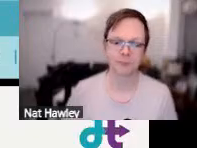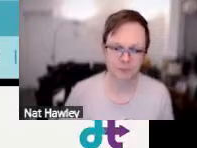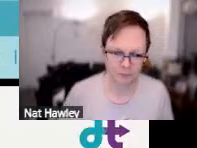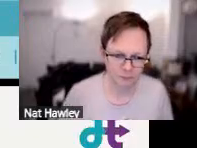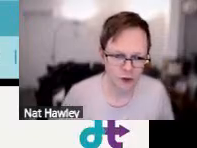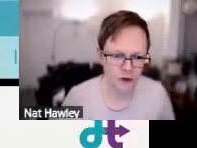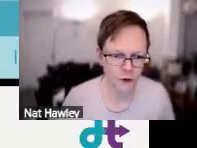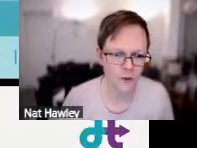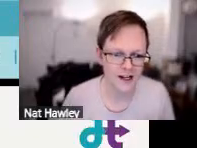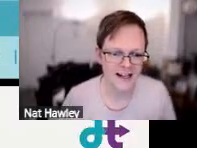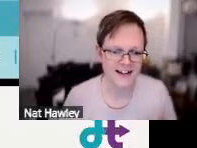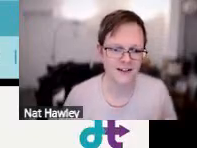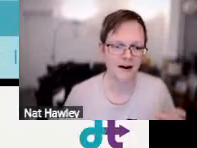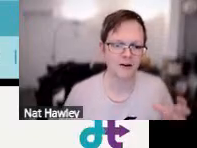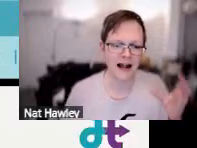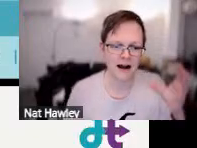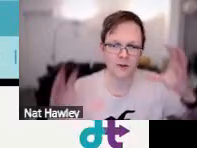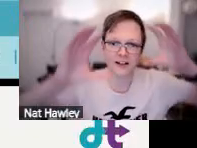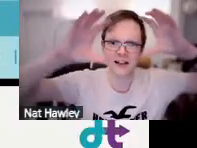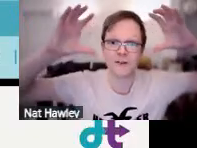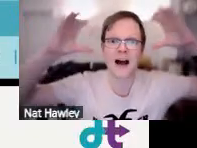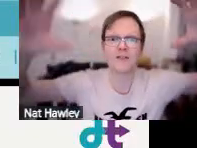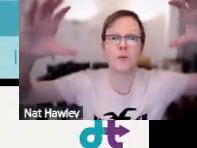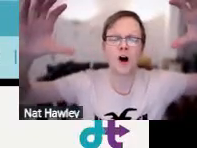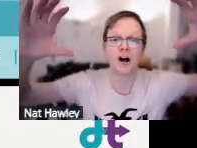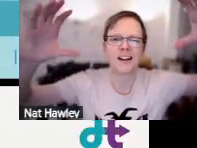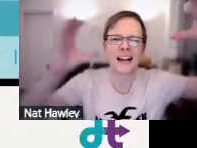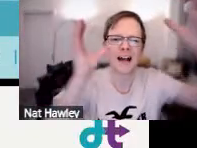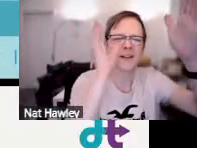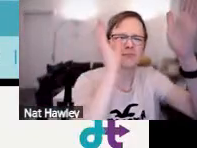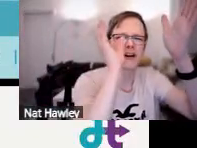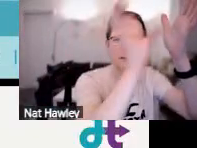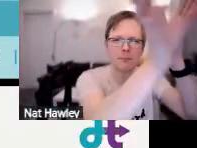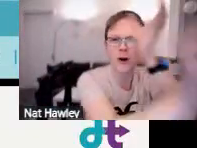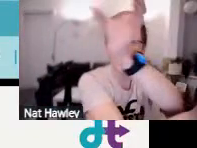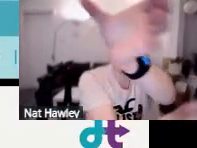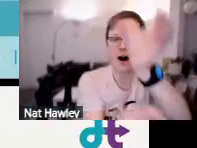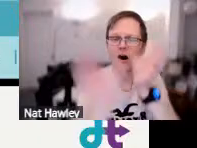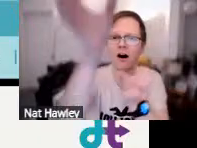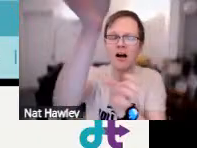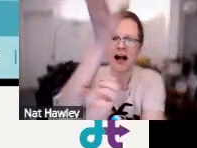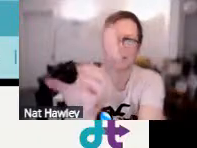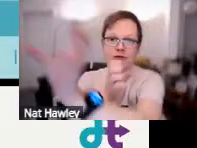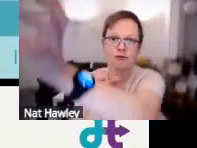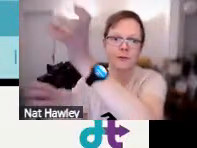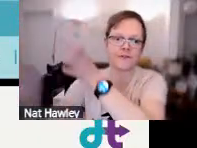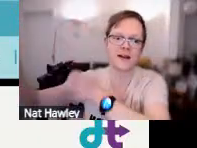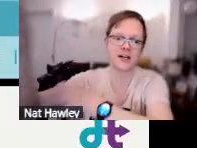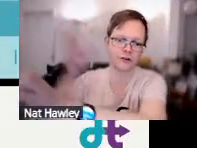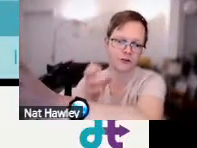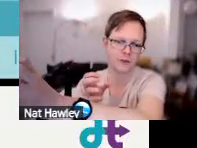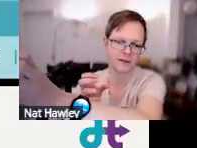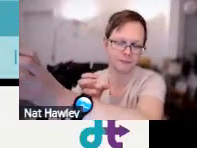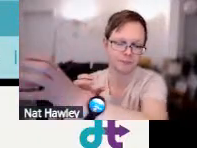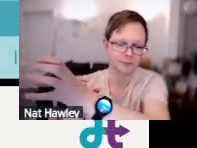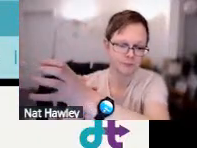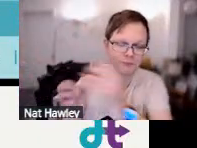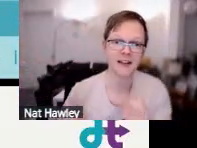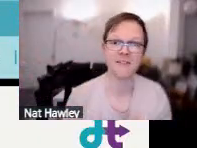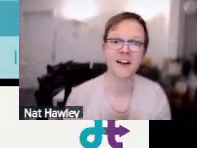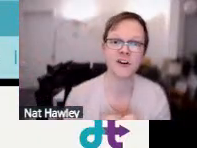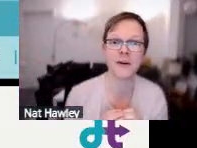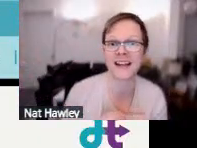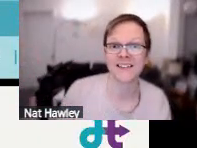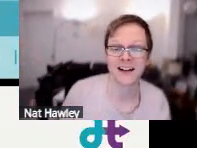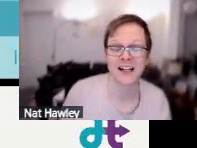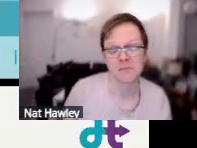phonologics. So it's about if you have a word, can the brain pull it apart and draw information from it? If